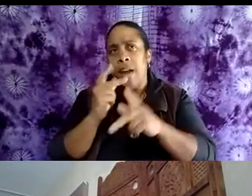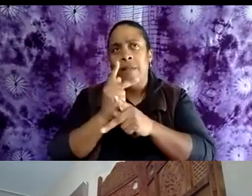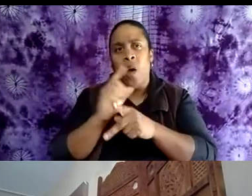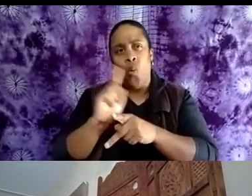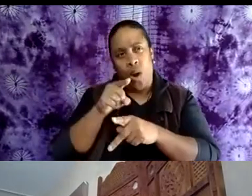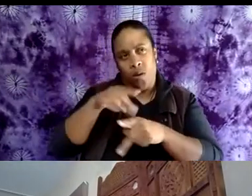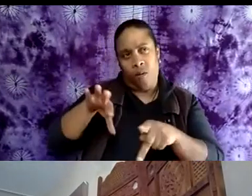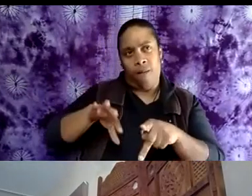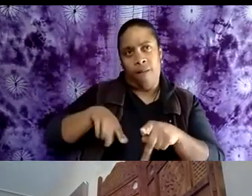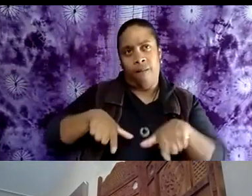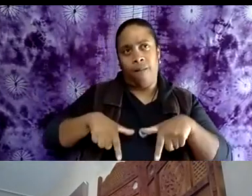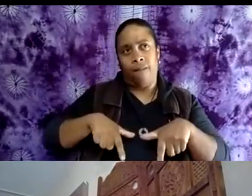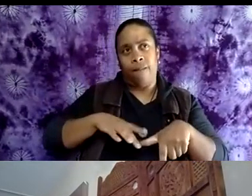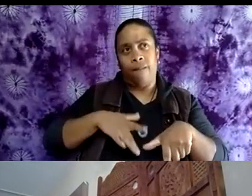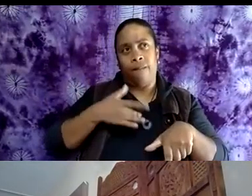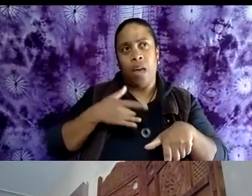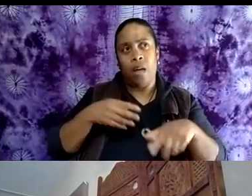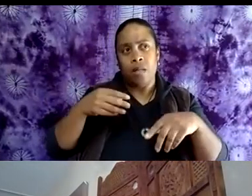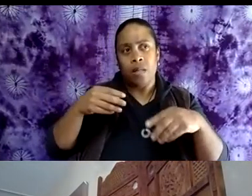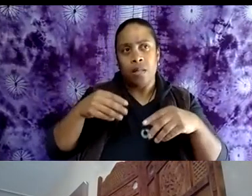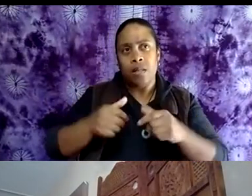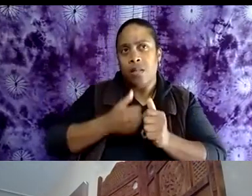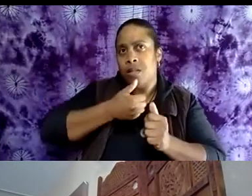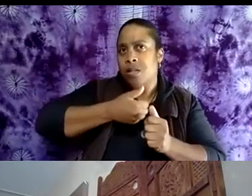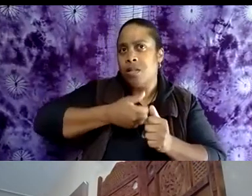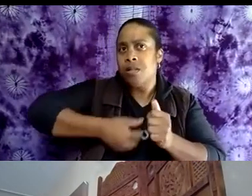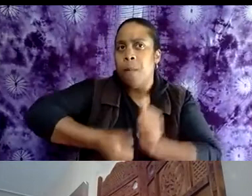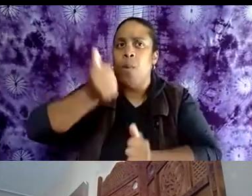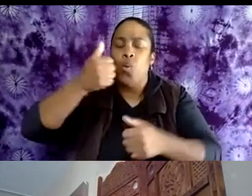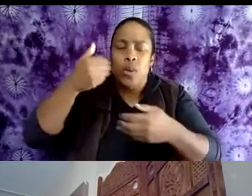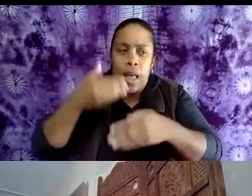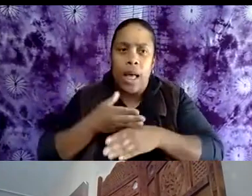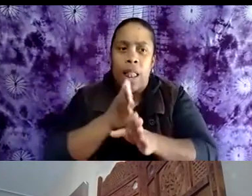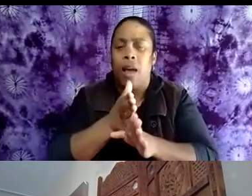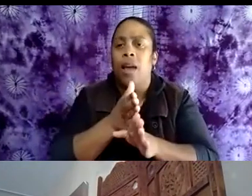feel the most alive. And often there are lessons to embracing our aliveness,